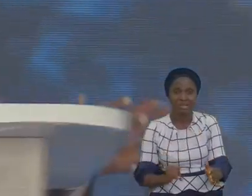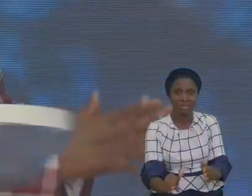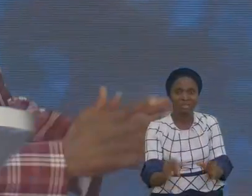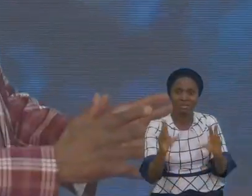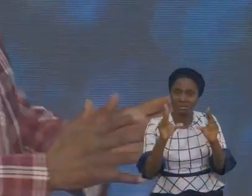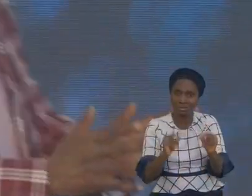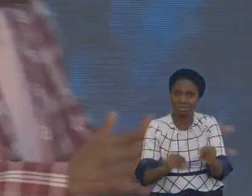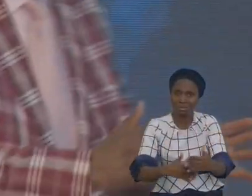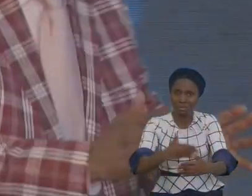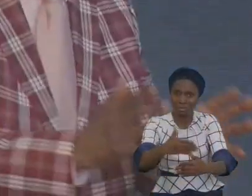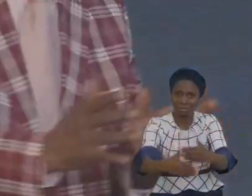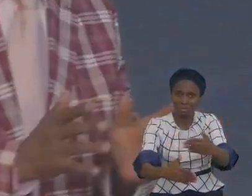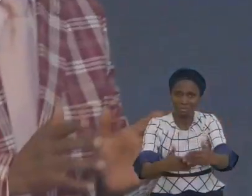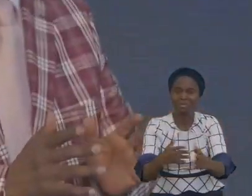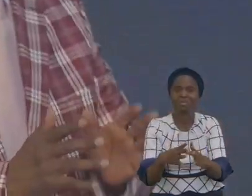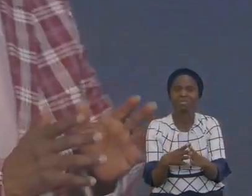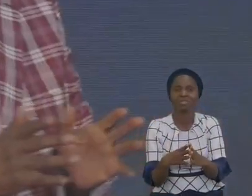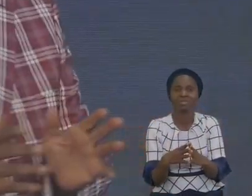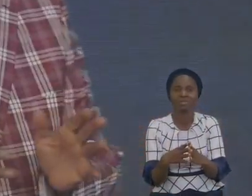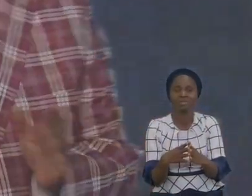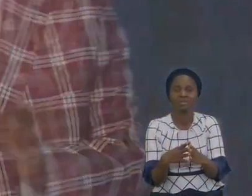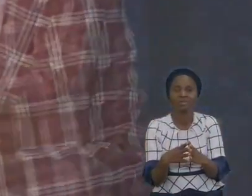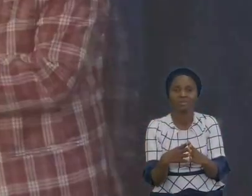It's like when the way is hedged,